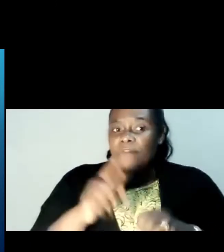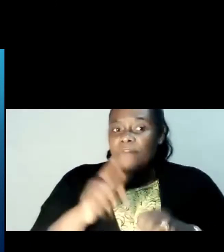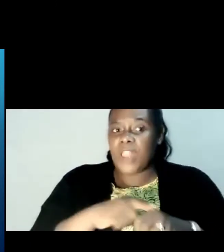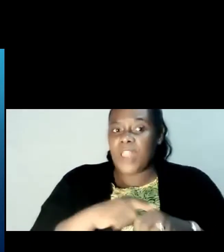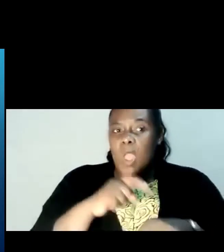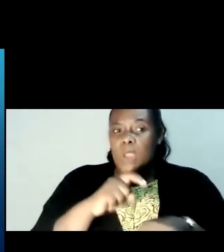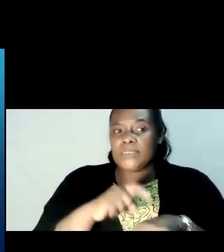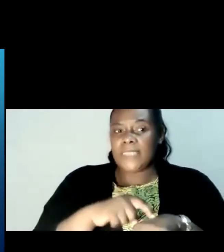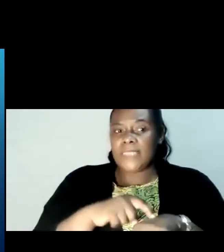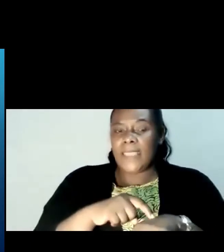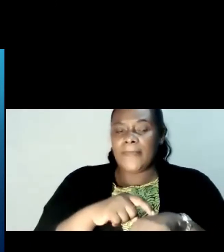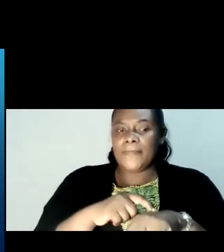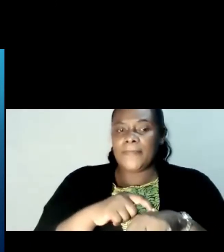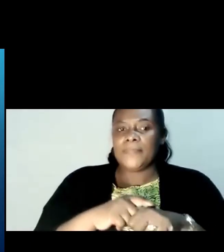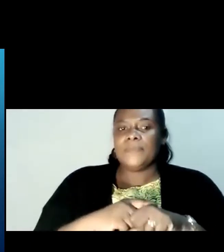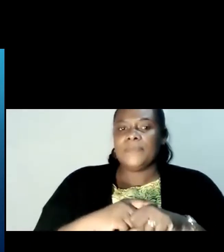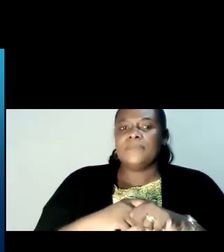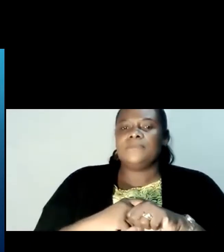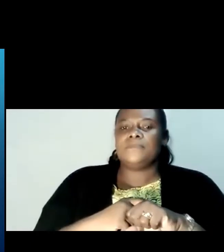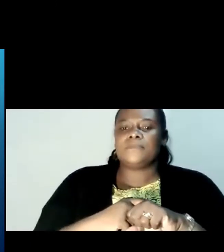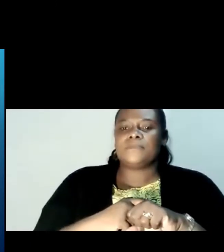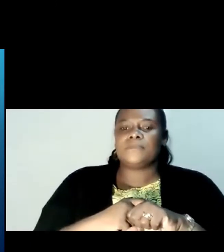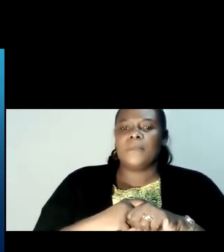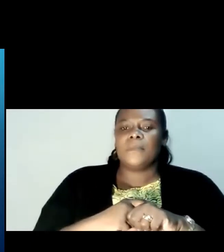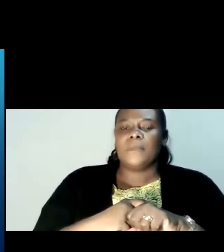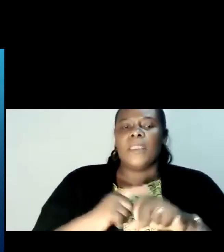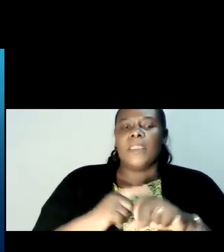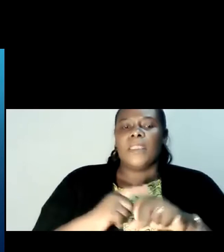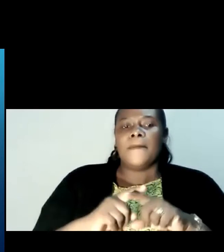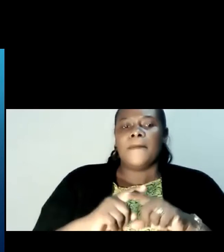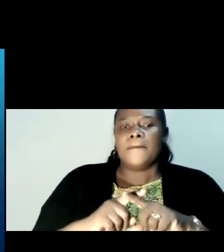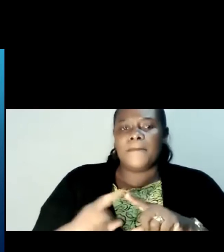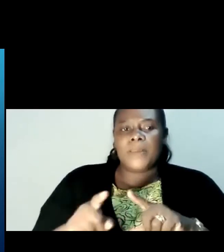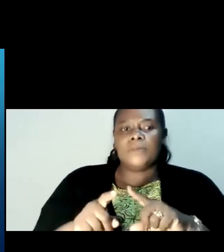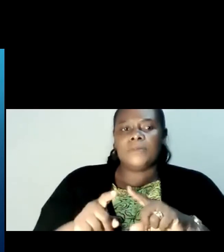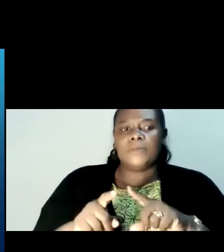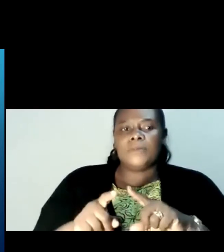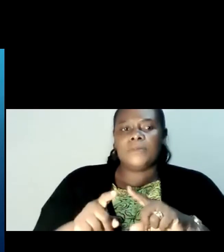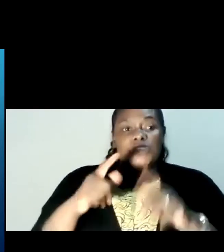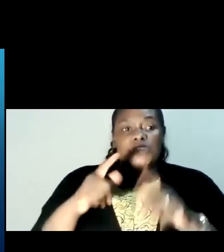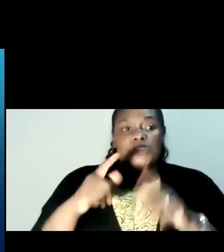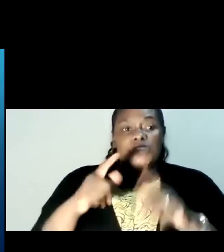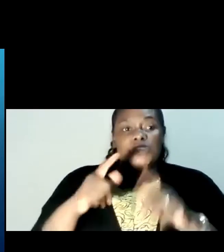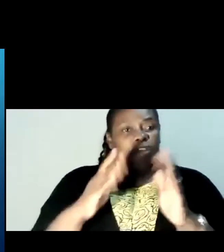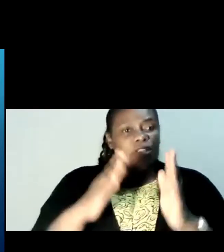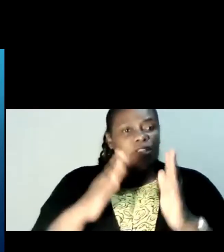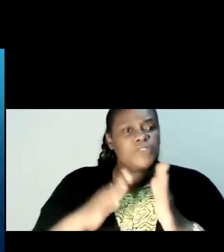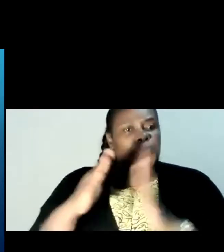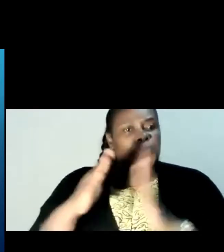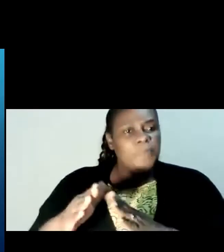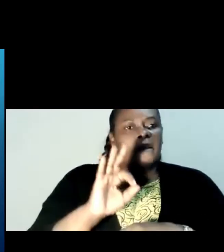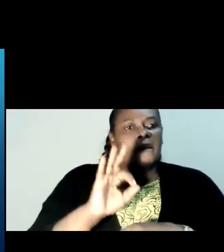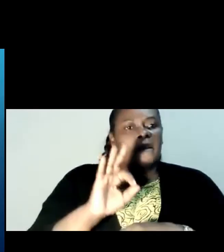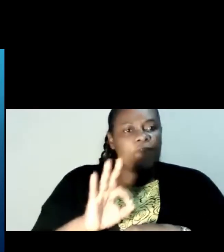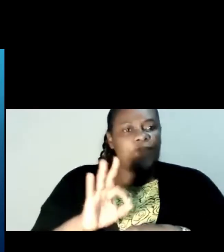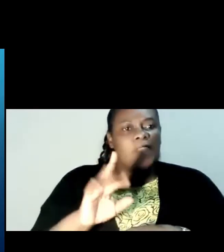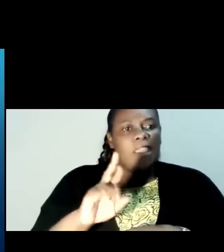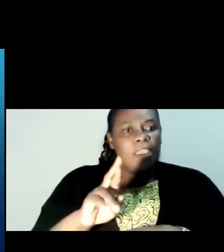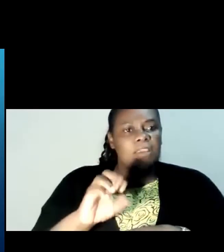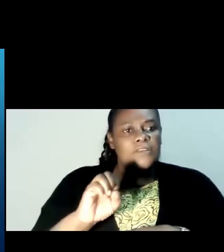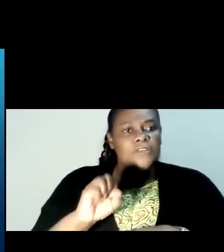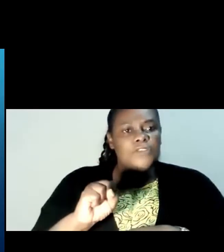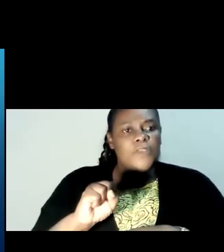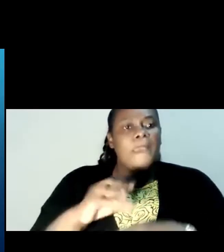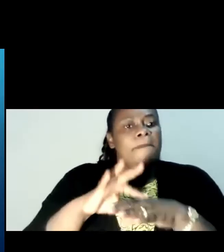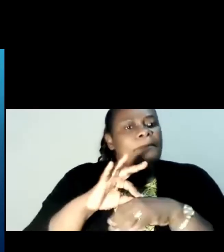definitely worth preparing your food, preparing fresh meats instead of using